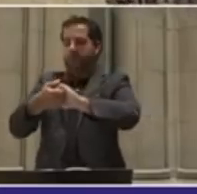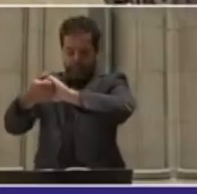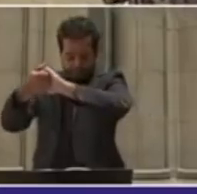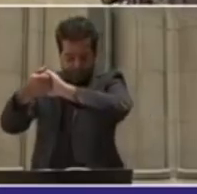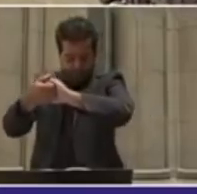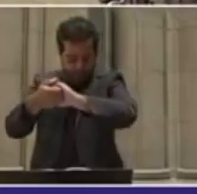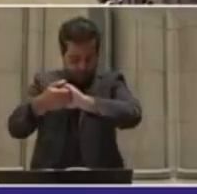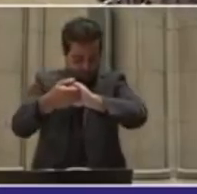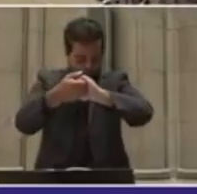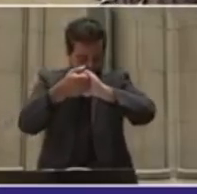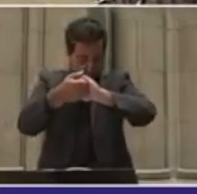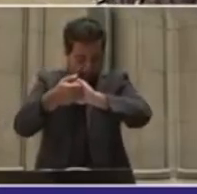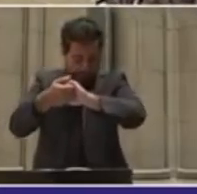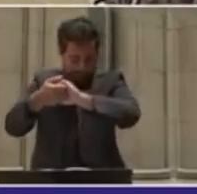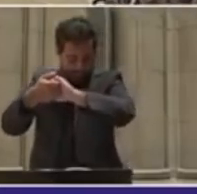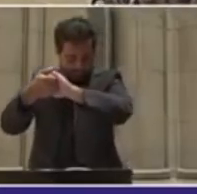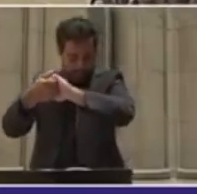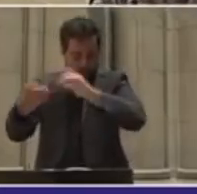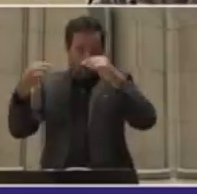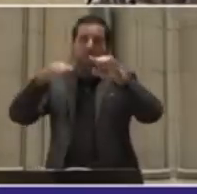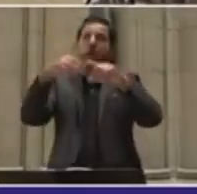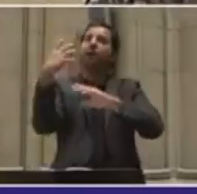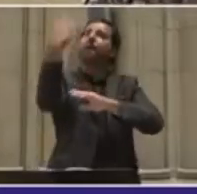While I'm out there